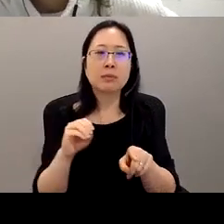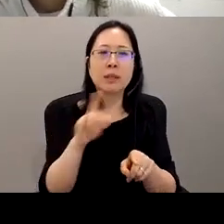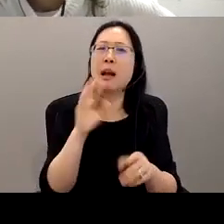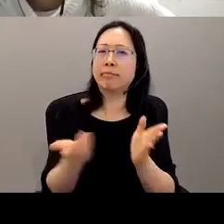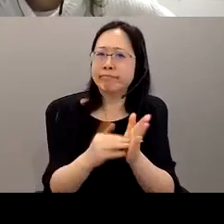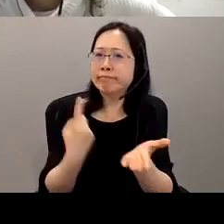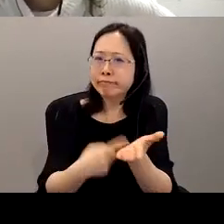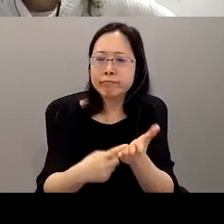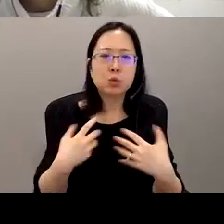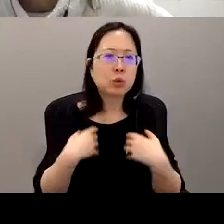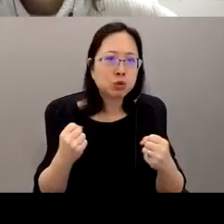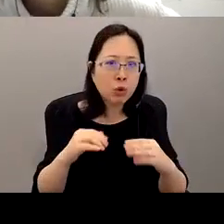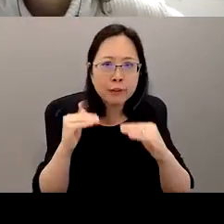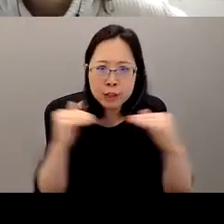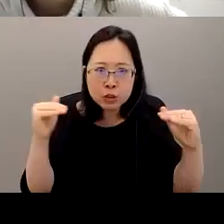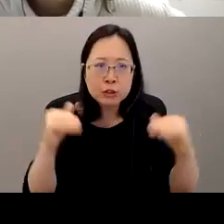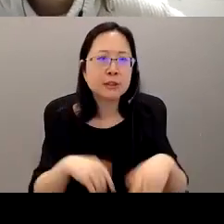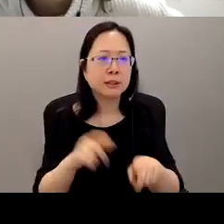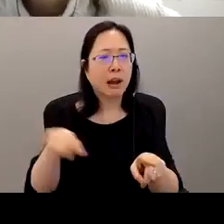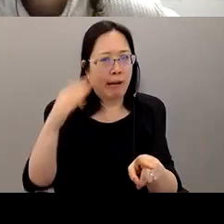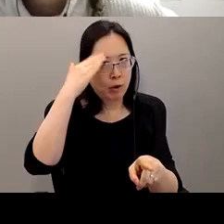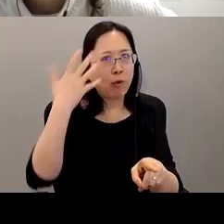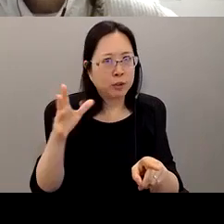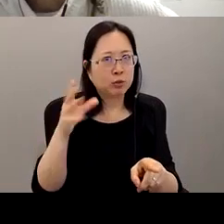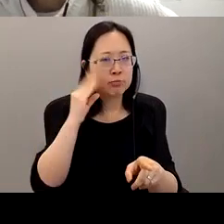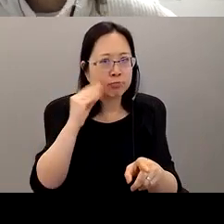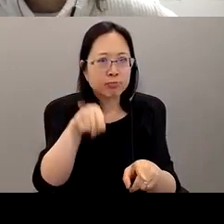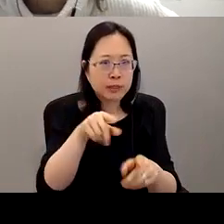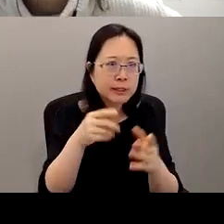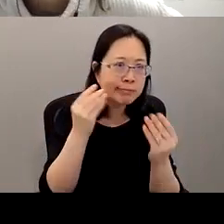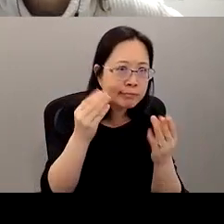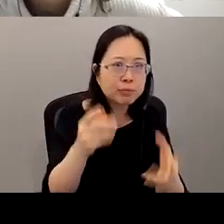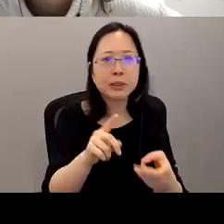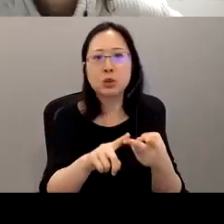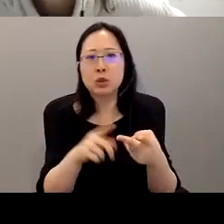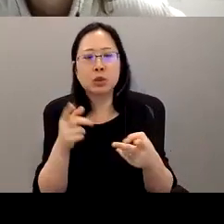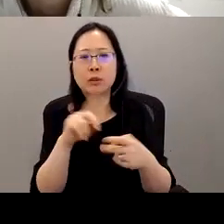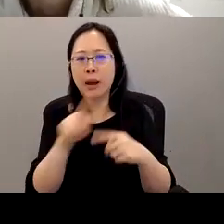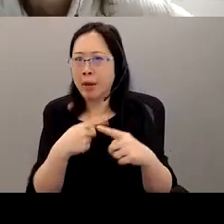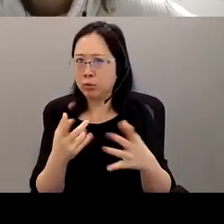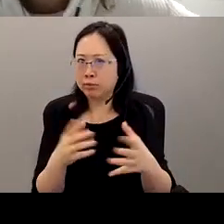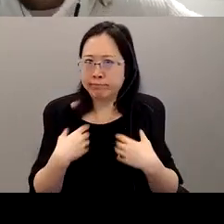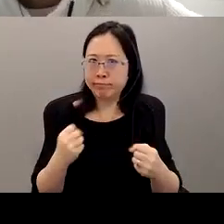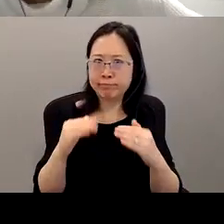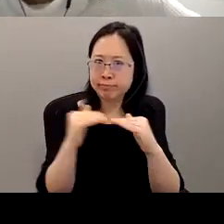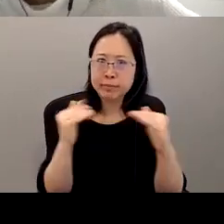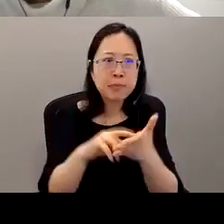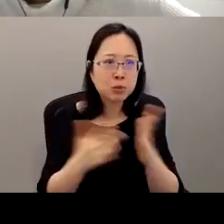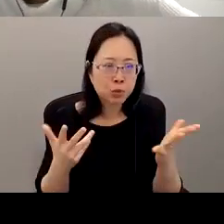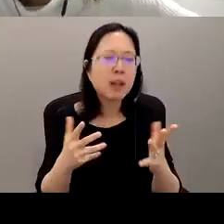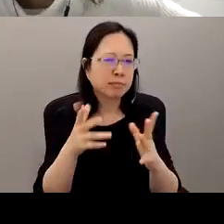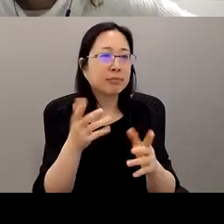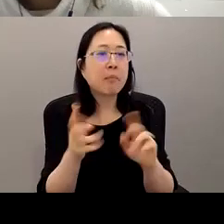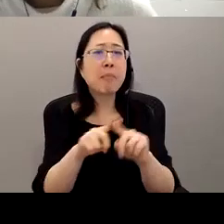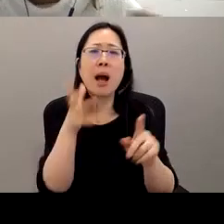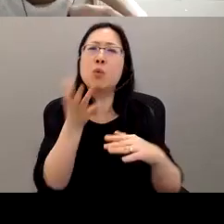justice. So I know that a lot of you have already this information about what restorative justice is, but I'm going to give you a little overview